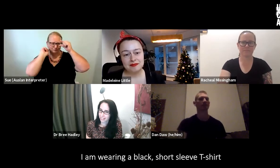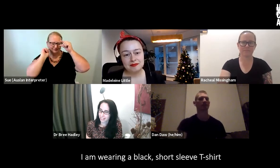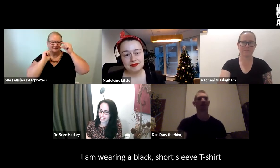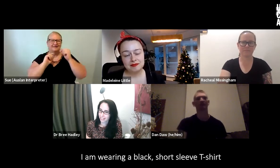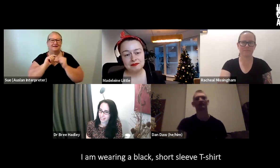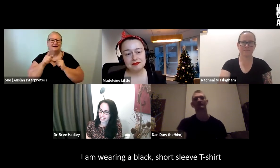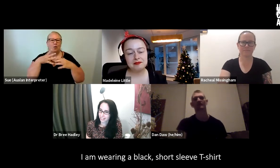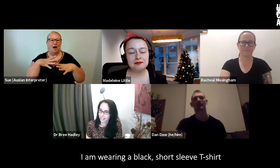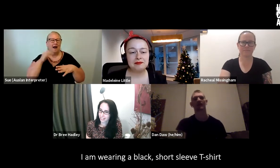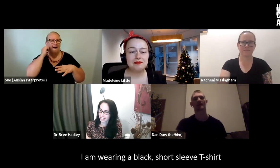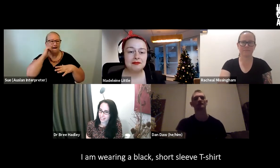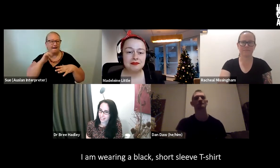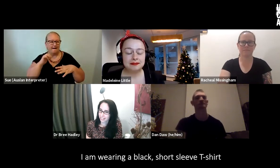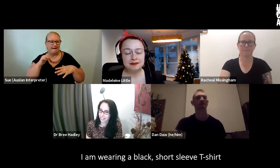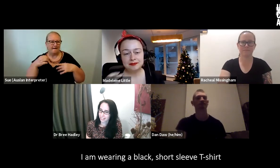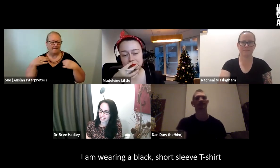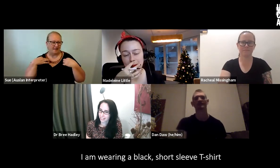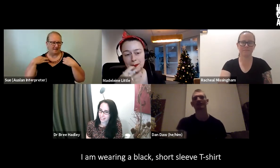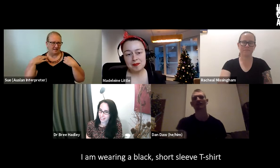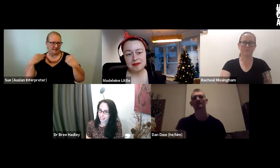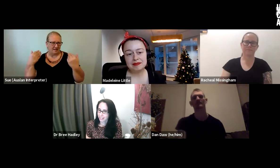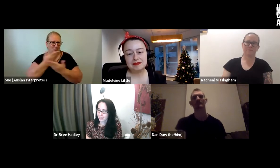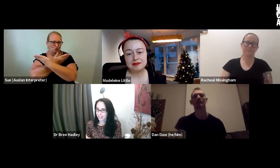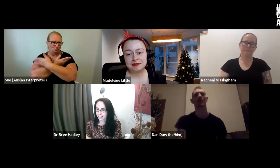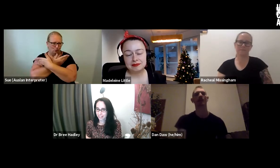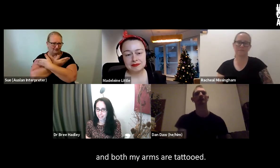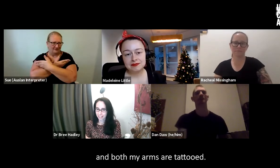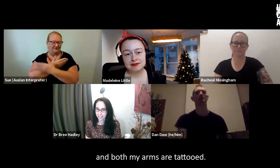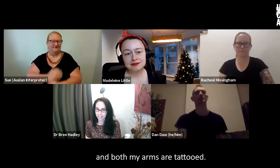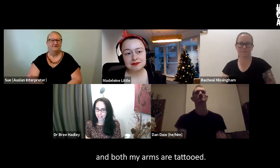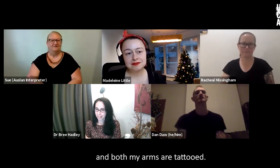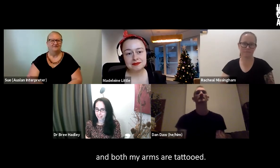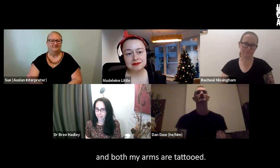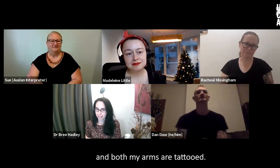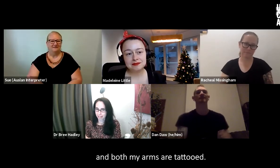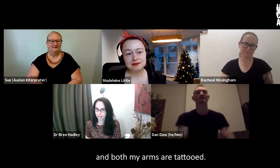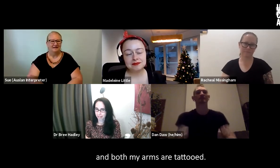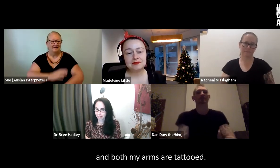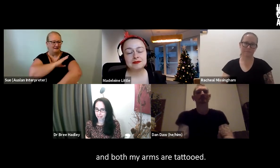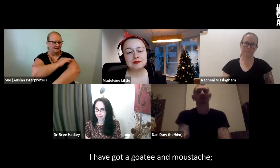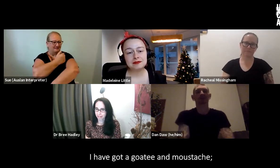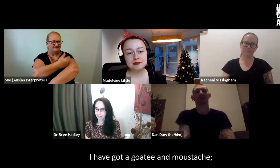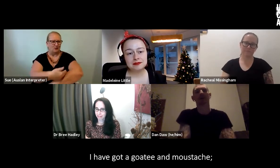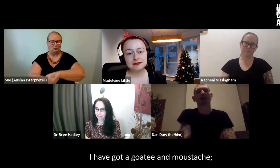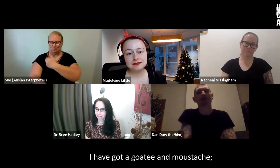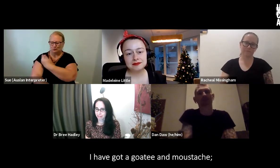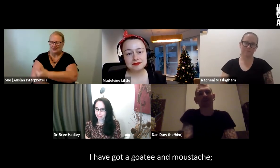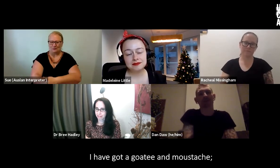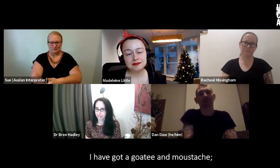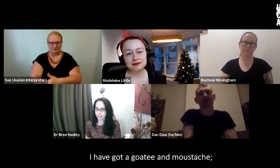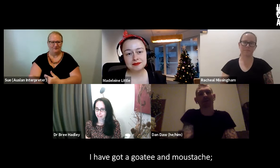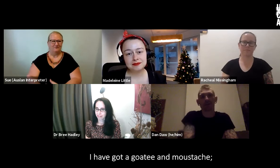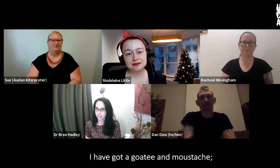a black short sleeve t-shirt, and both of my arms are tattooed. I've